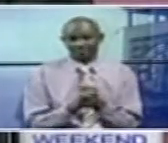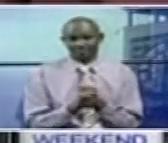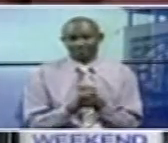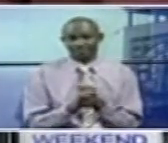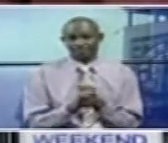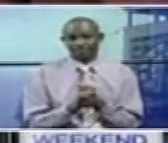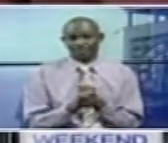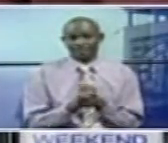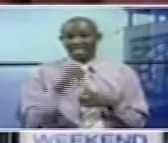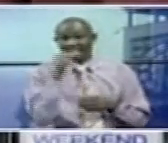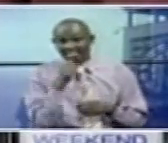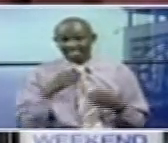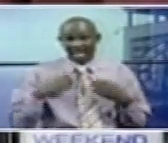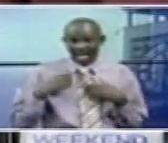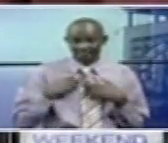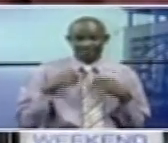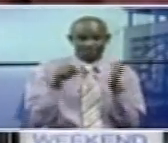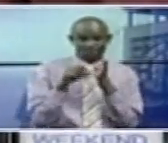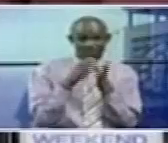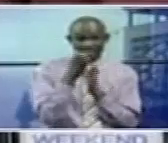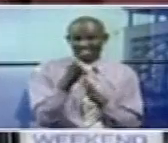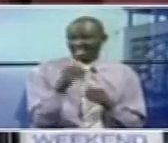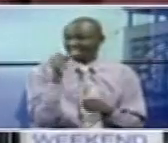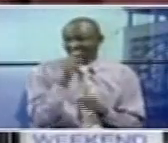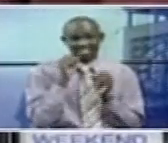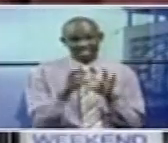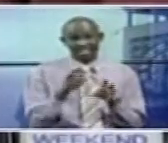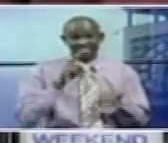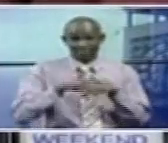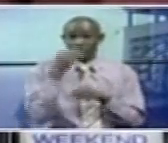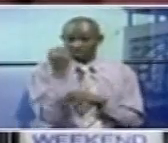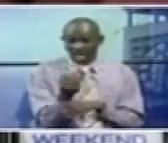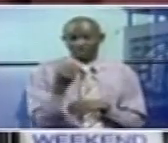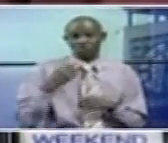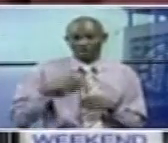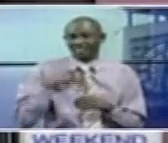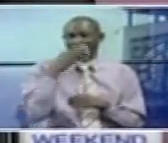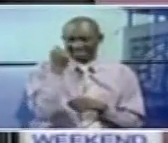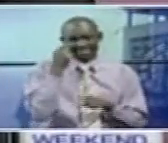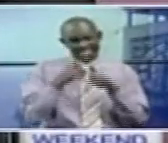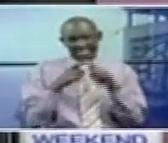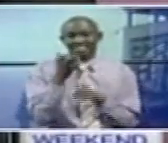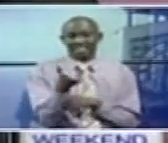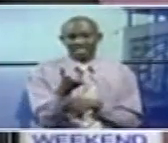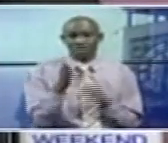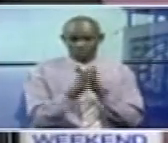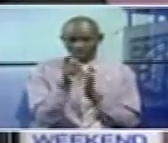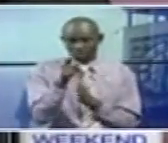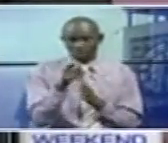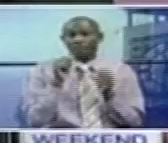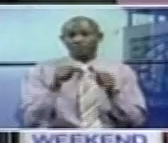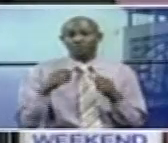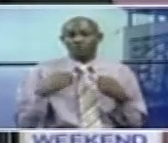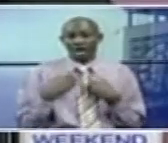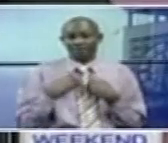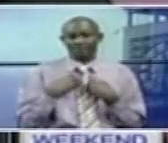Does age have anything to do with it? Absolutely nothing. I think when you're very young, you have the best years with you because you have